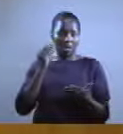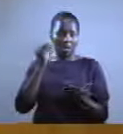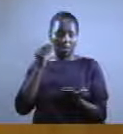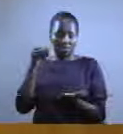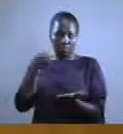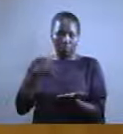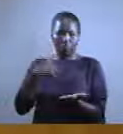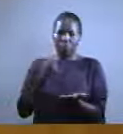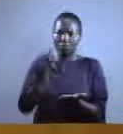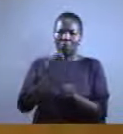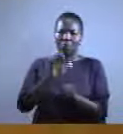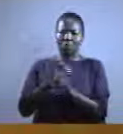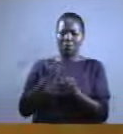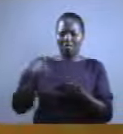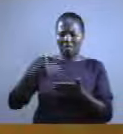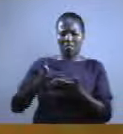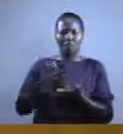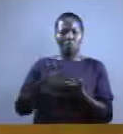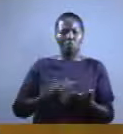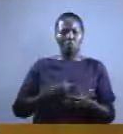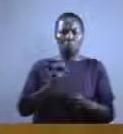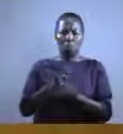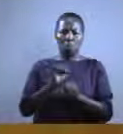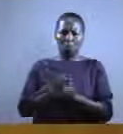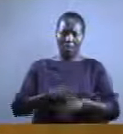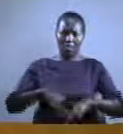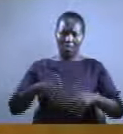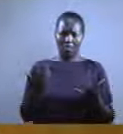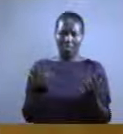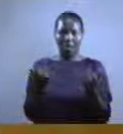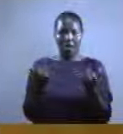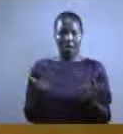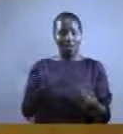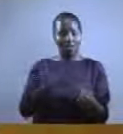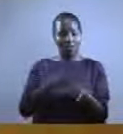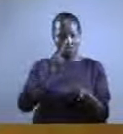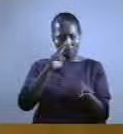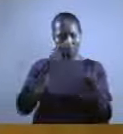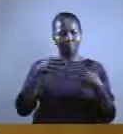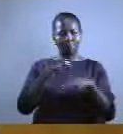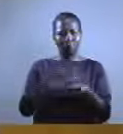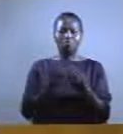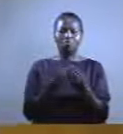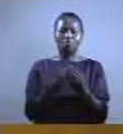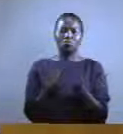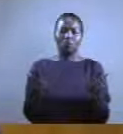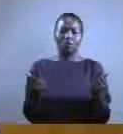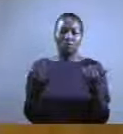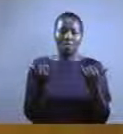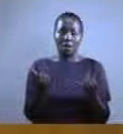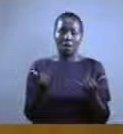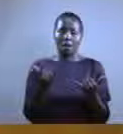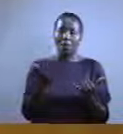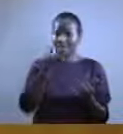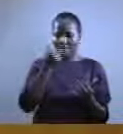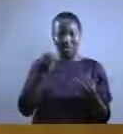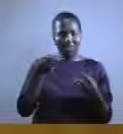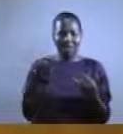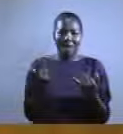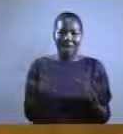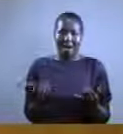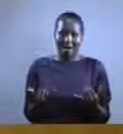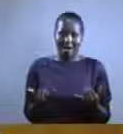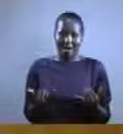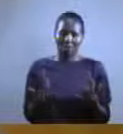to understand the problem of youth unemployment. Now is the time to implement this solution, and there isn't a better time to do it